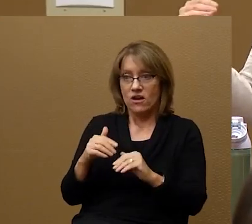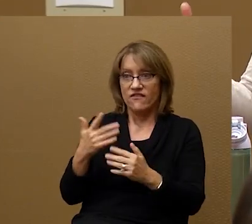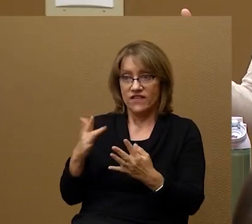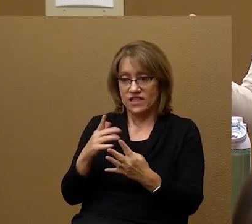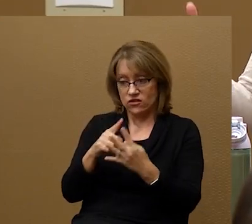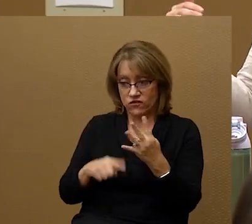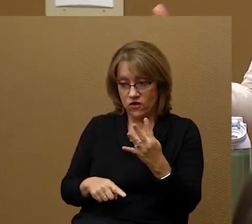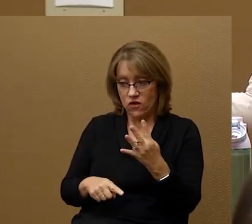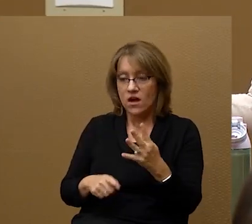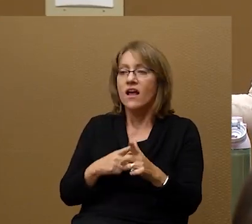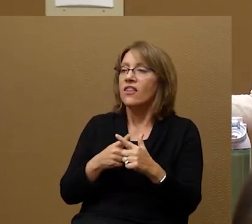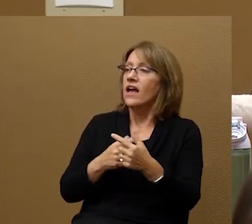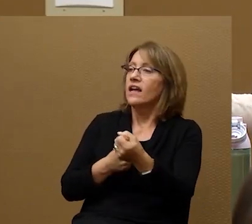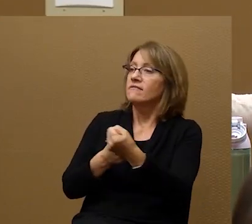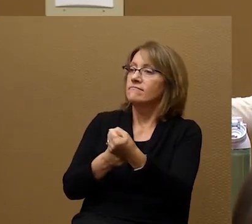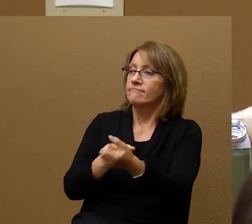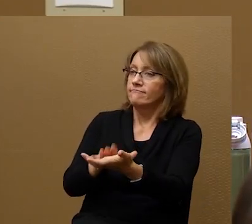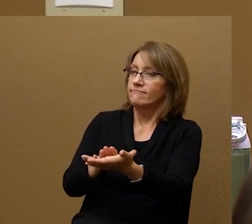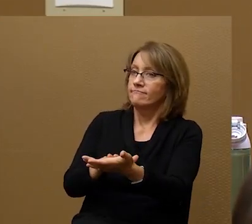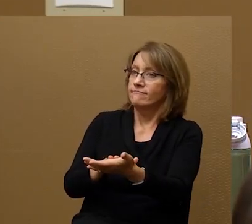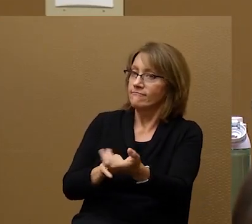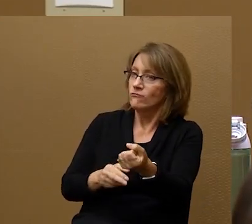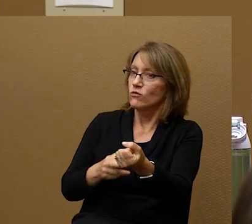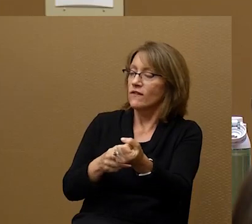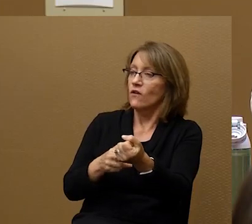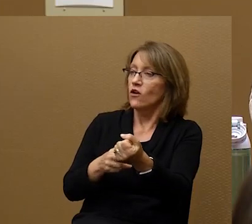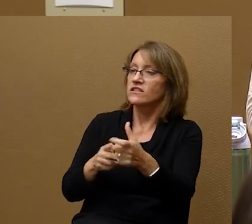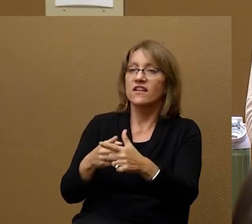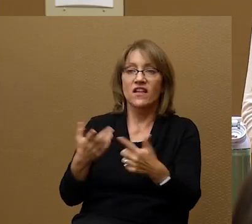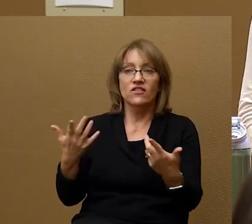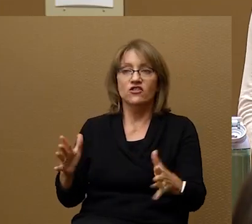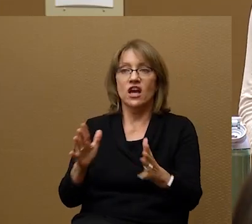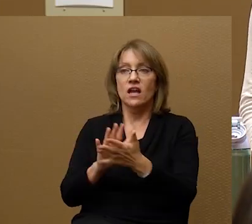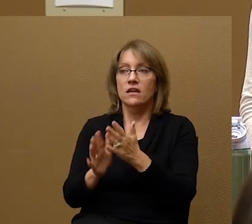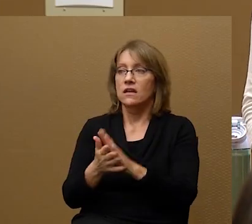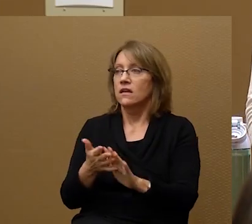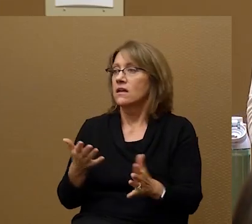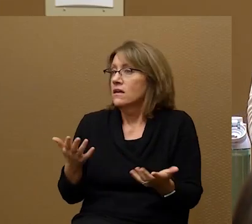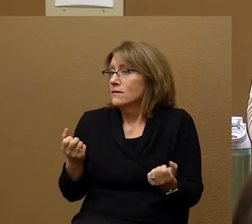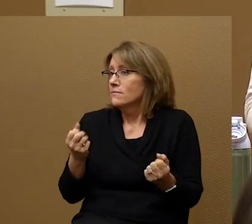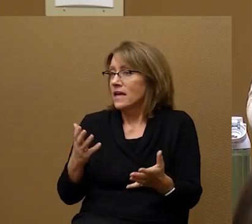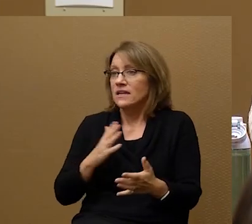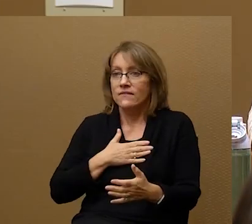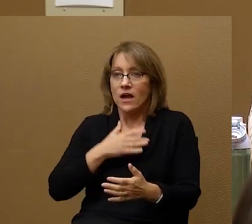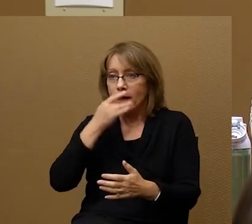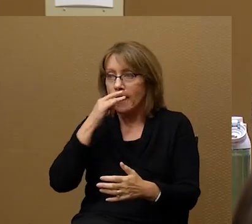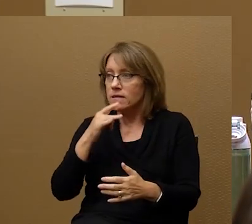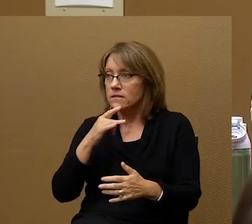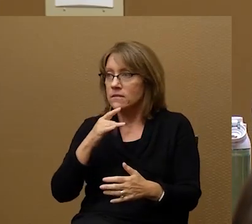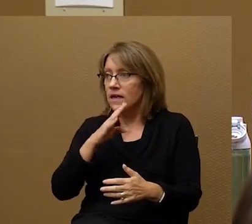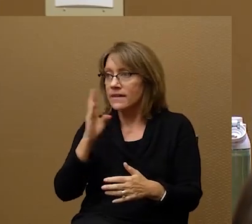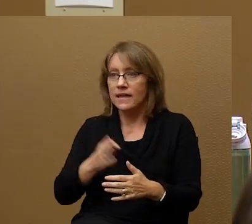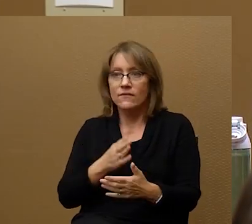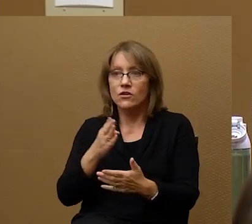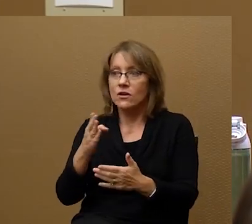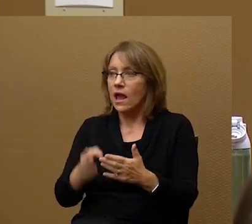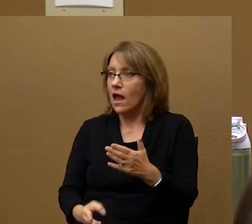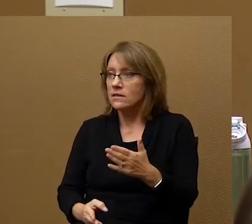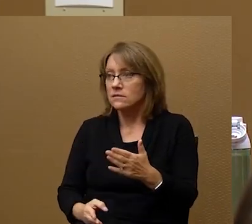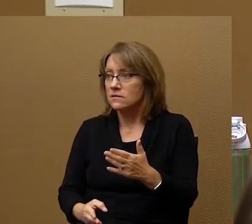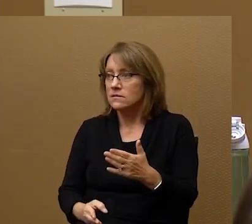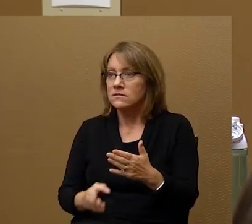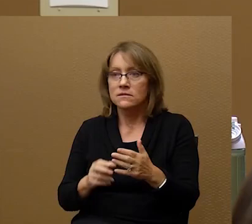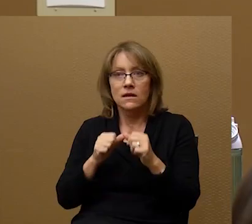done, they get reinforced and they're finished. So many of our kids, is never ending. They don't know when they're going to be finished with